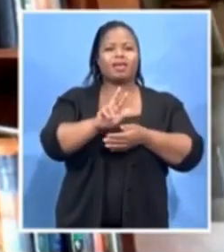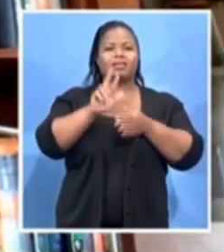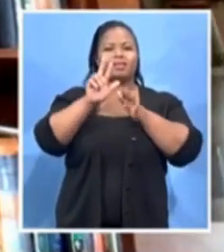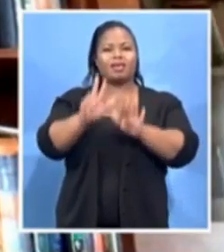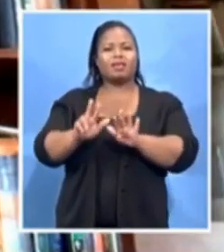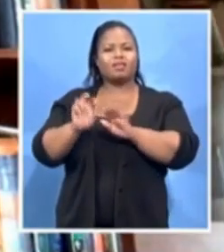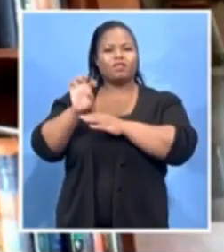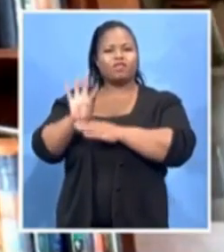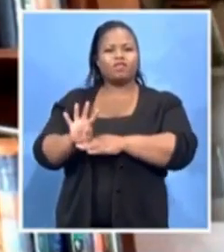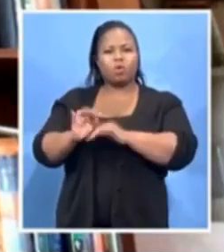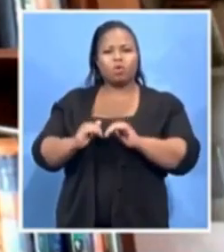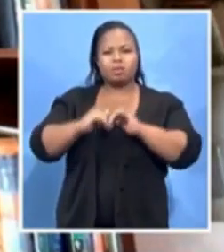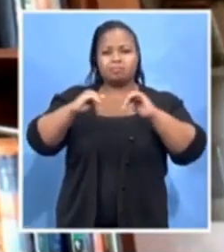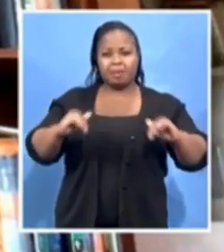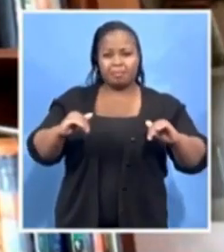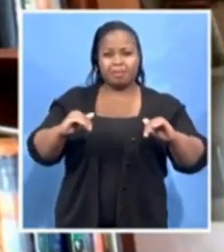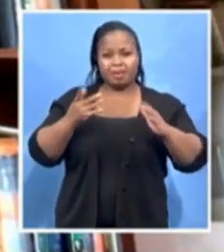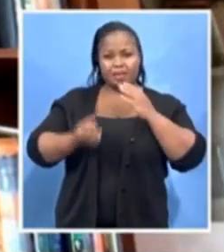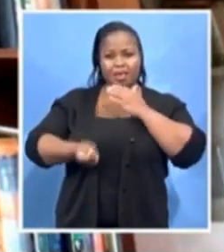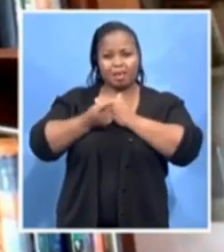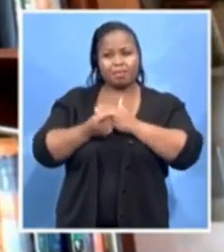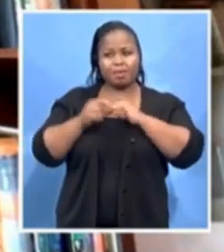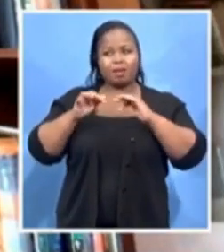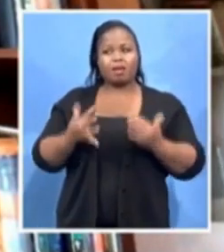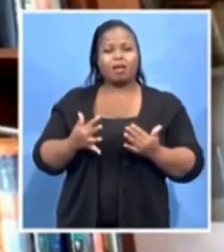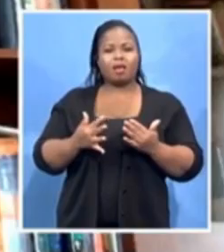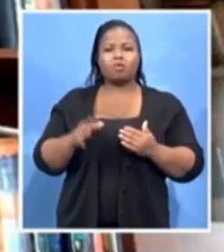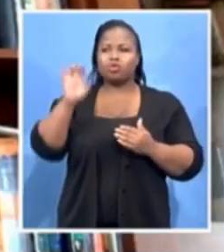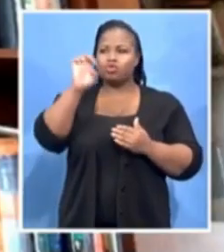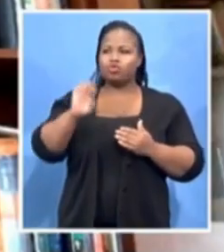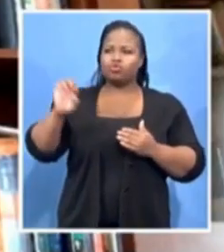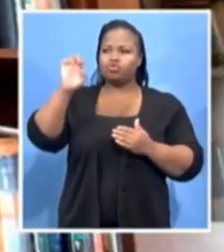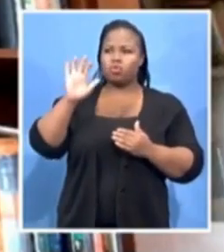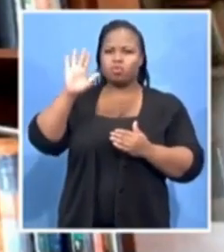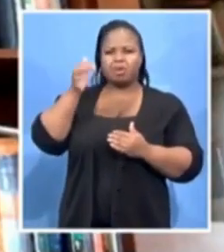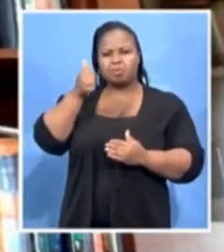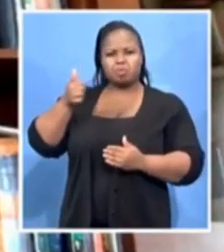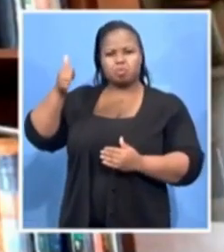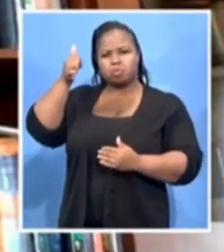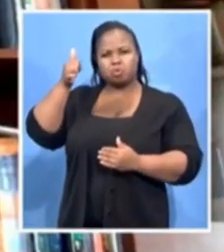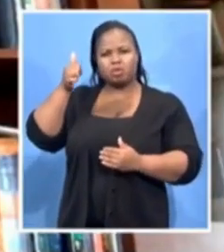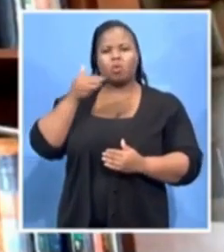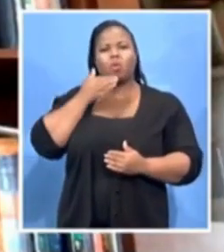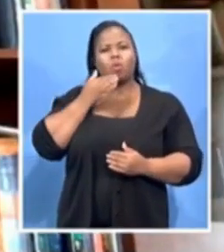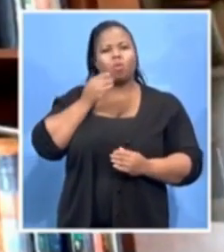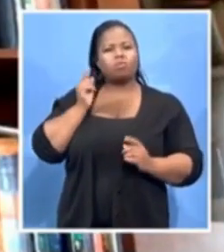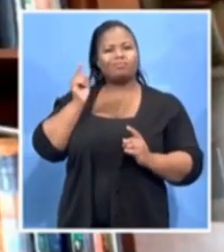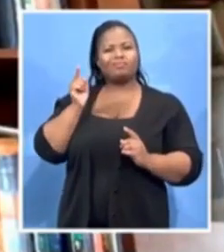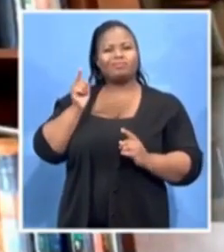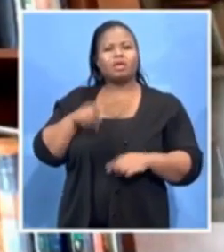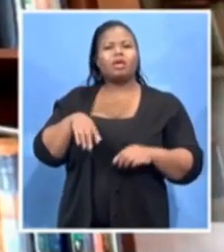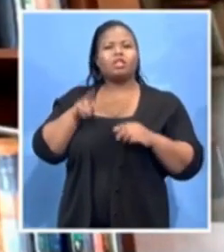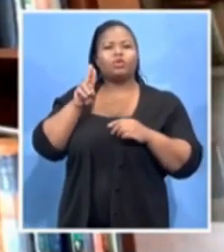time amongst the European powers, chiefly the United Kingdom,